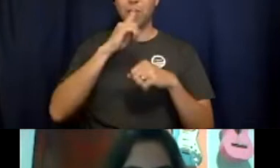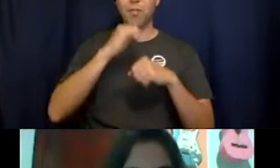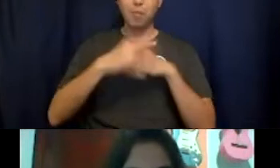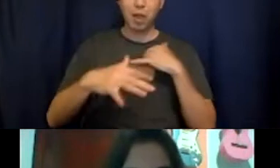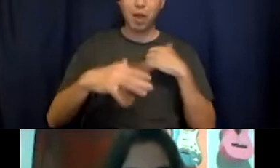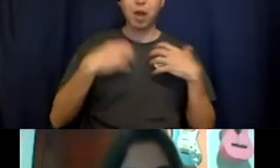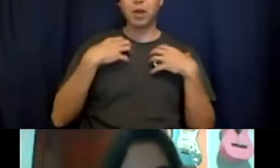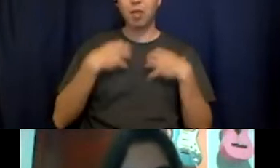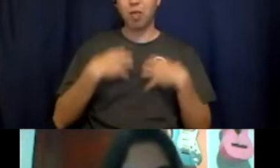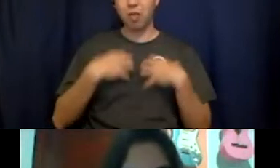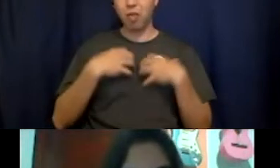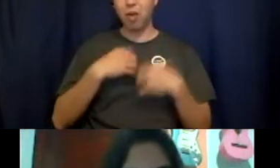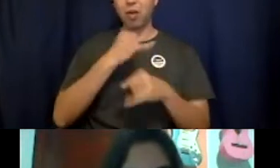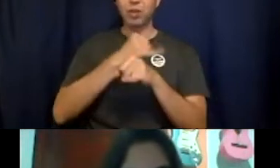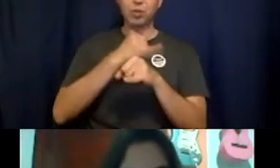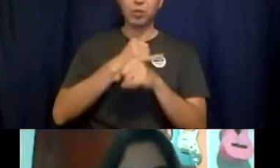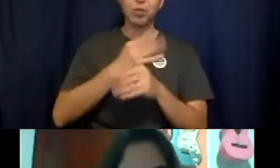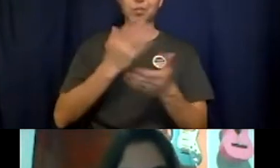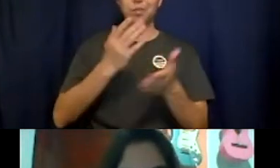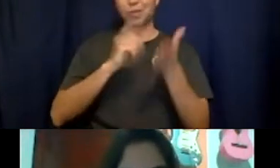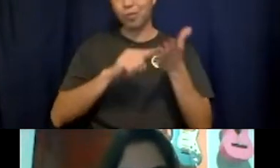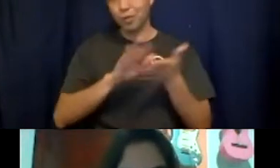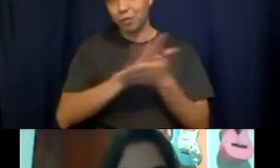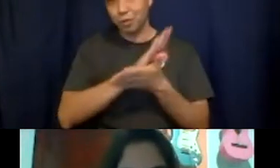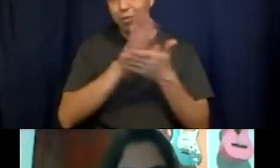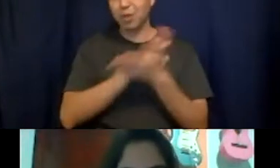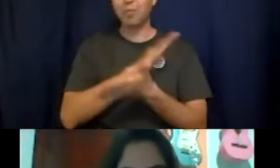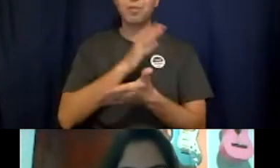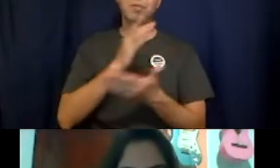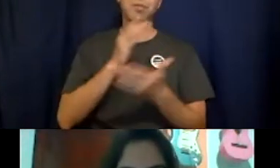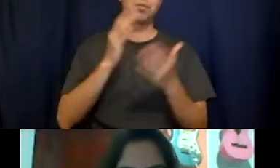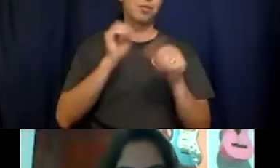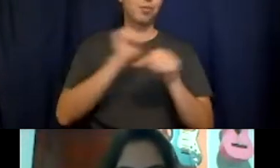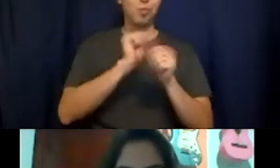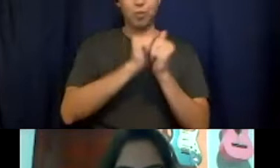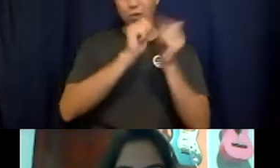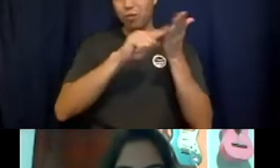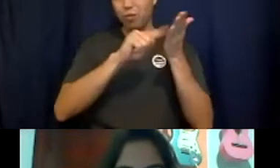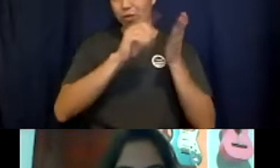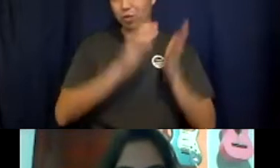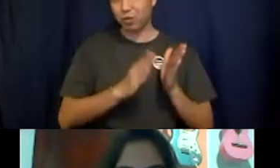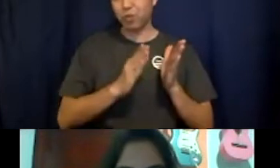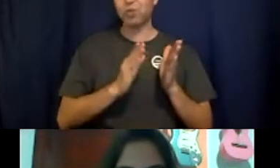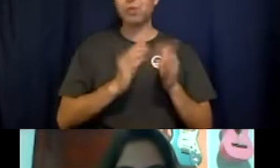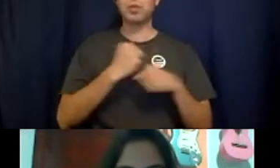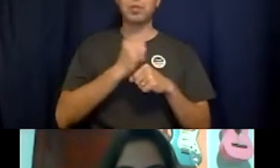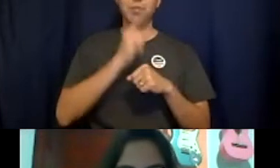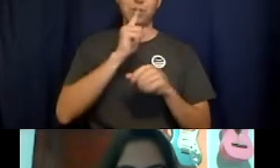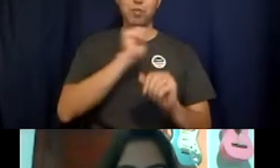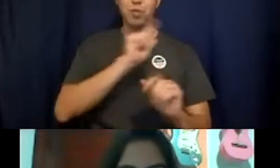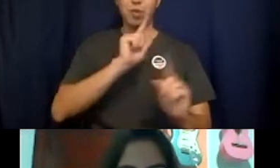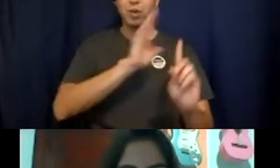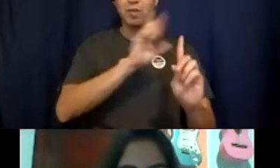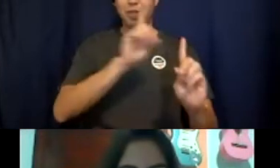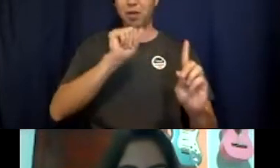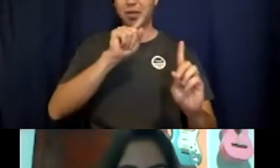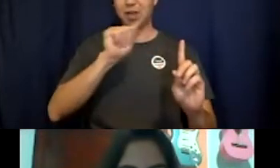often interpreters are not from the Bay Area. Well, that's true. Because I'm not. I am an interpreter, but I'm from Portland, Oregon.